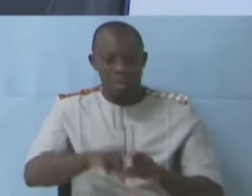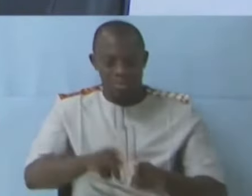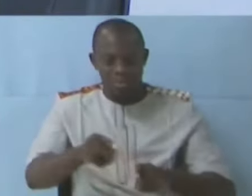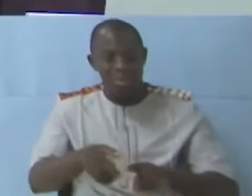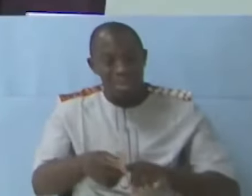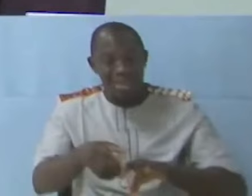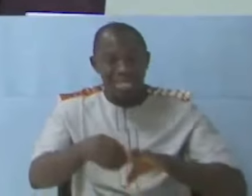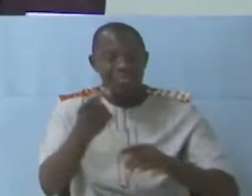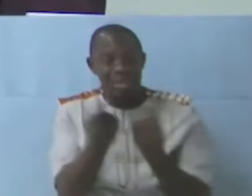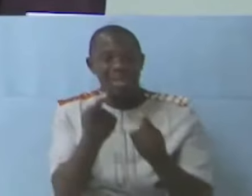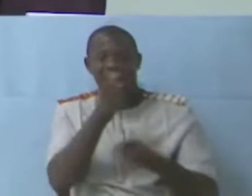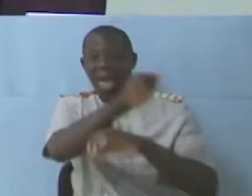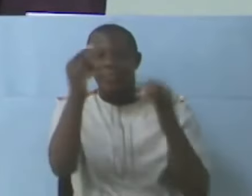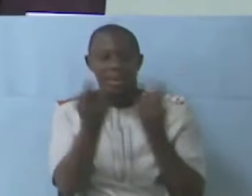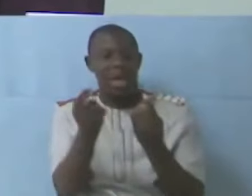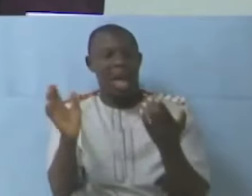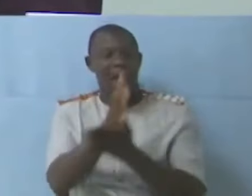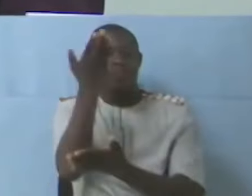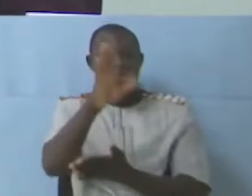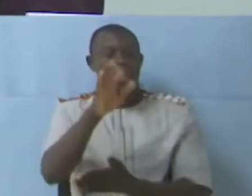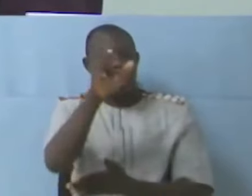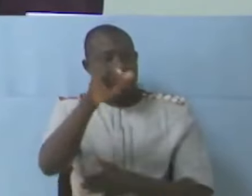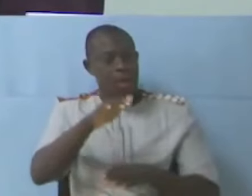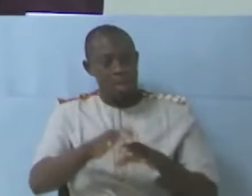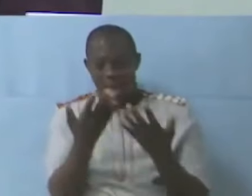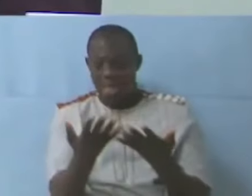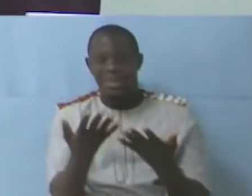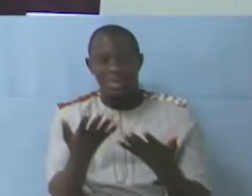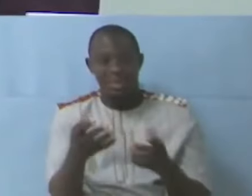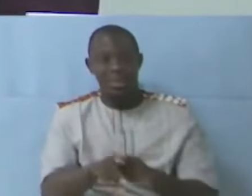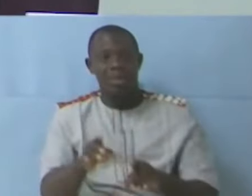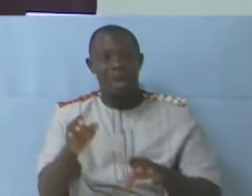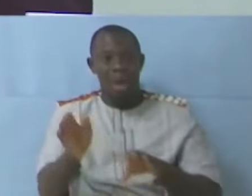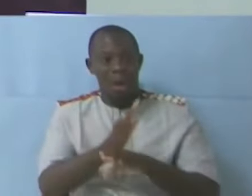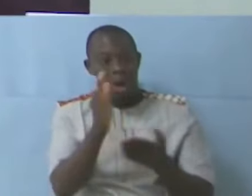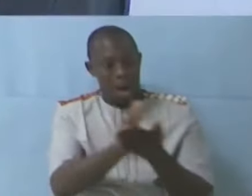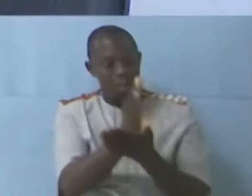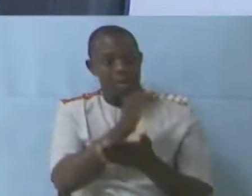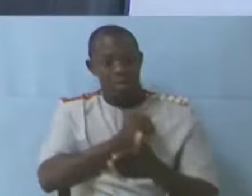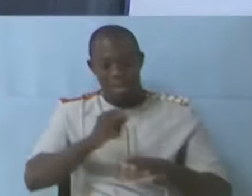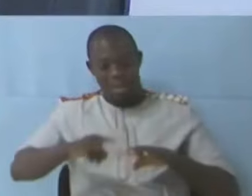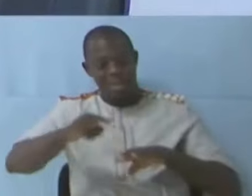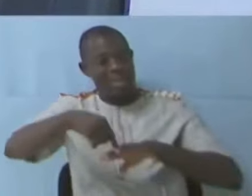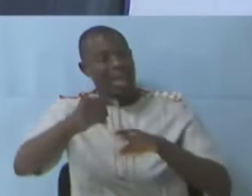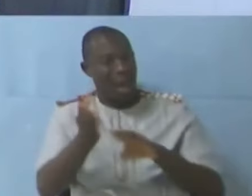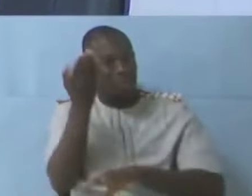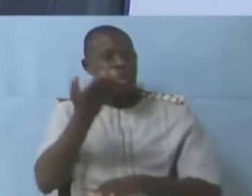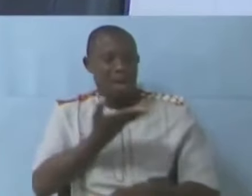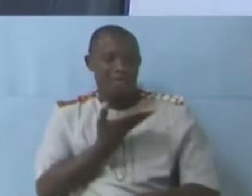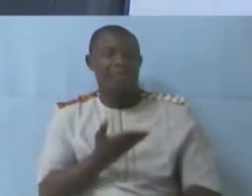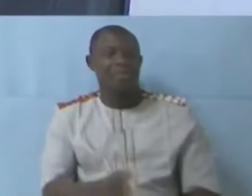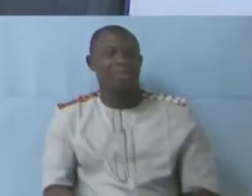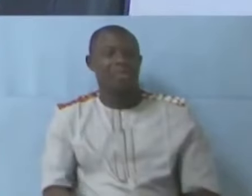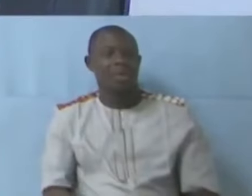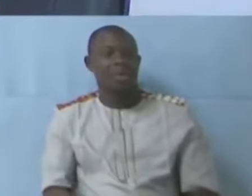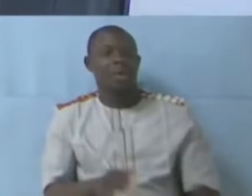and did everything to me. Wow, with they removed your nails. Yeah, pour buma mëna fire because buñ ma duré savage bu mu jëlé bélé xamuñ